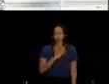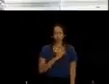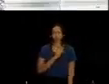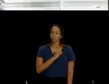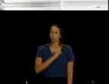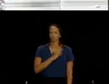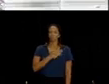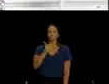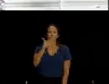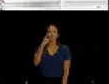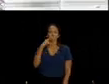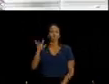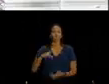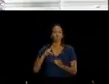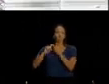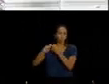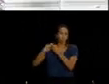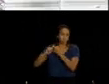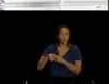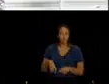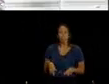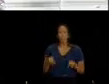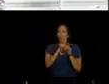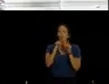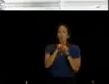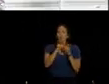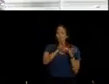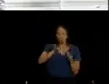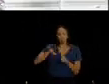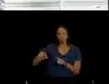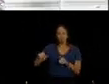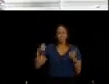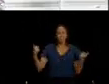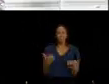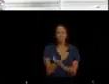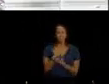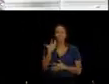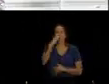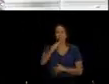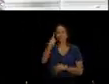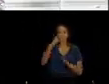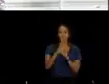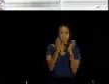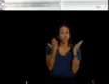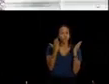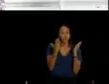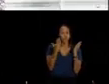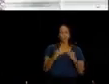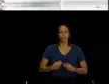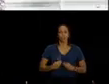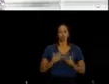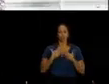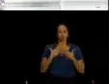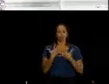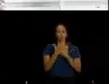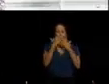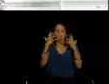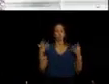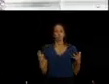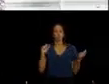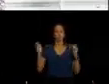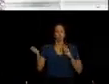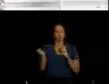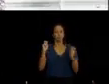But I'm also grateful for everything that The Pretty One brought me, because The Pretty One was